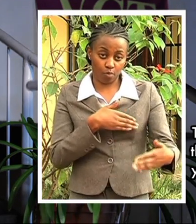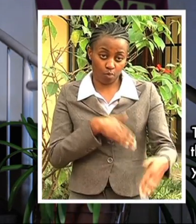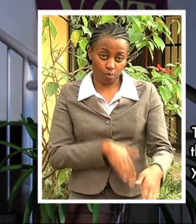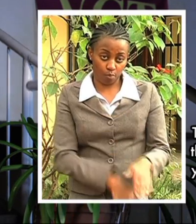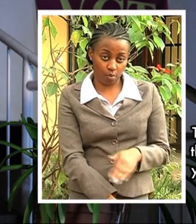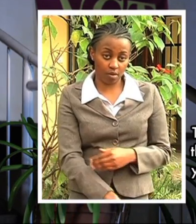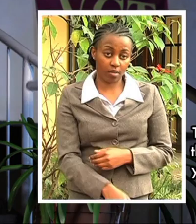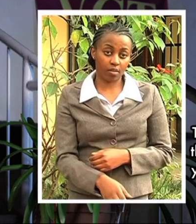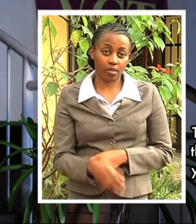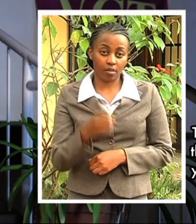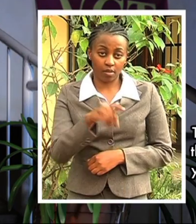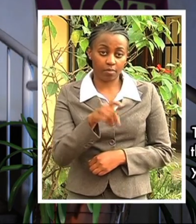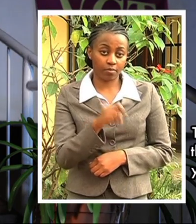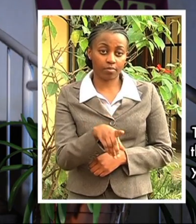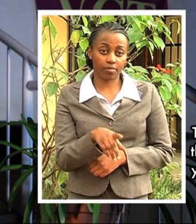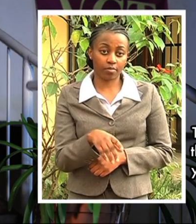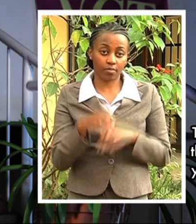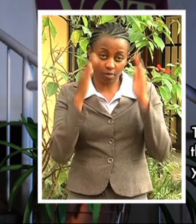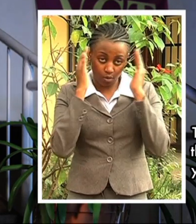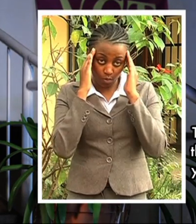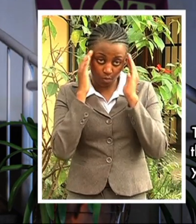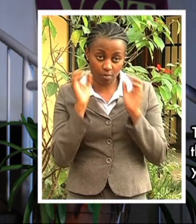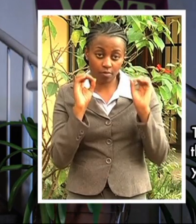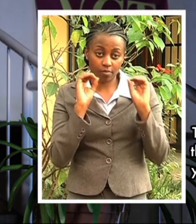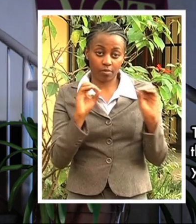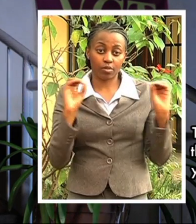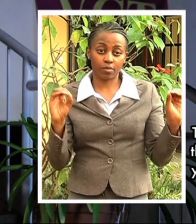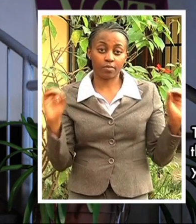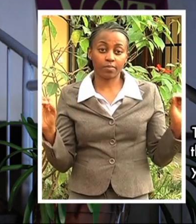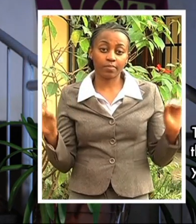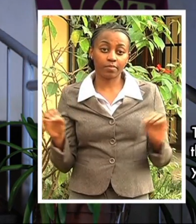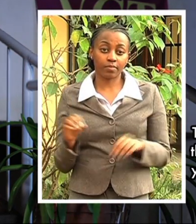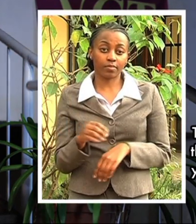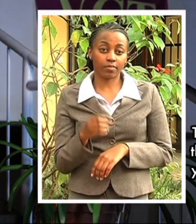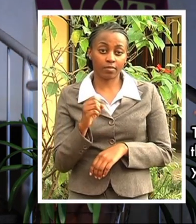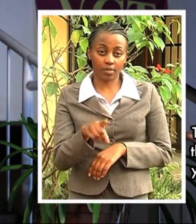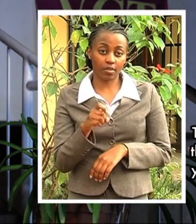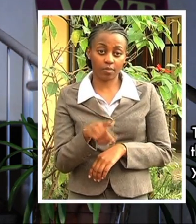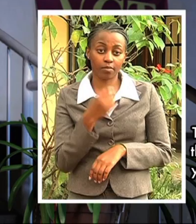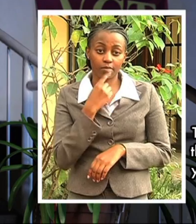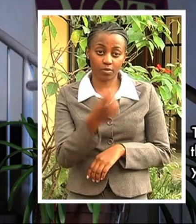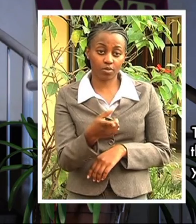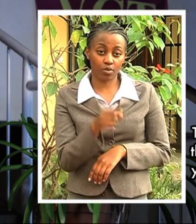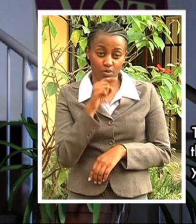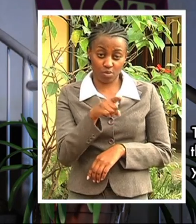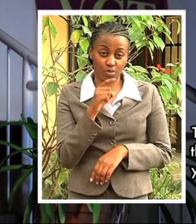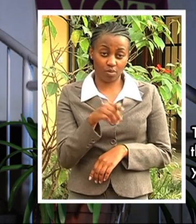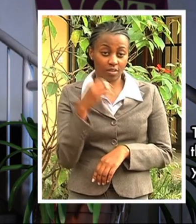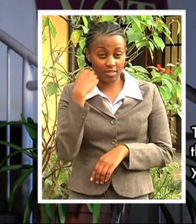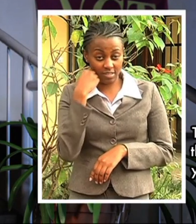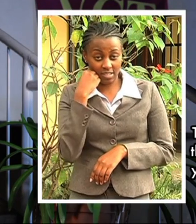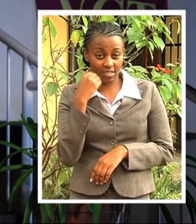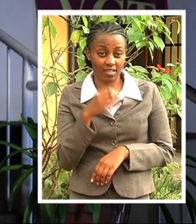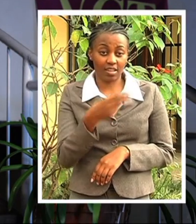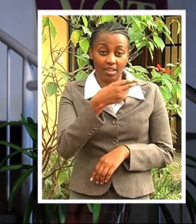think people have been brainwashed. They have been meant to believe that you're not supposed to breastfeed because you're